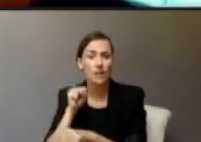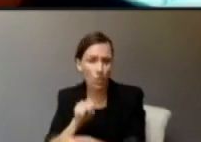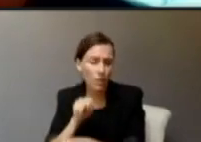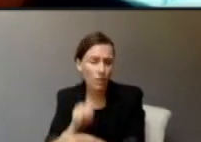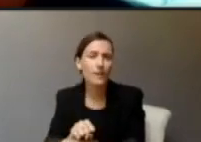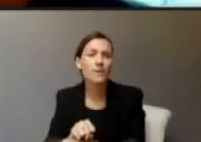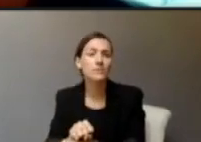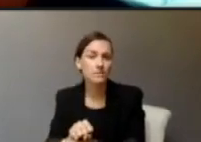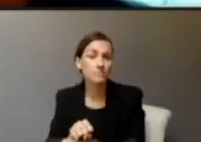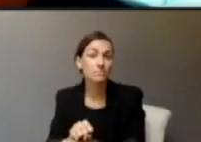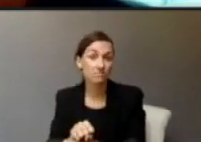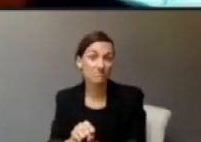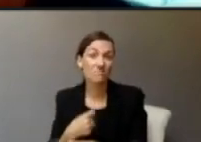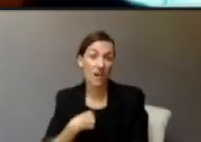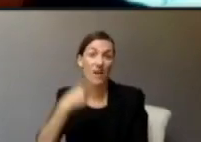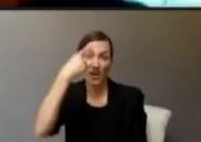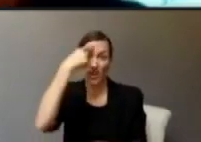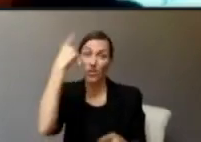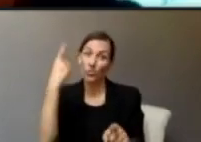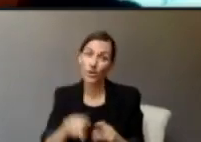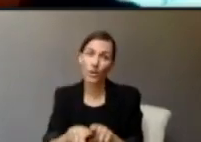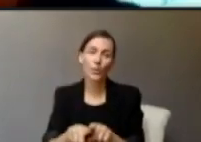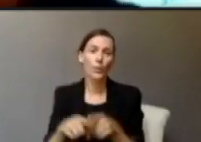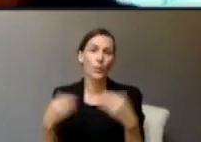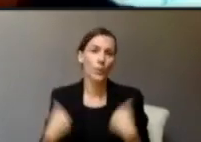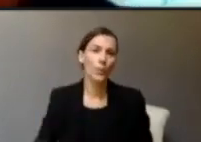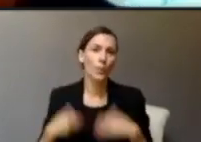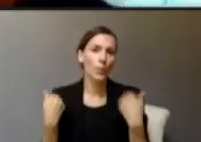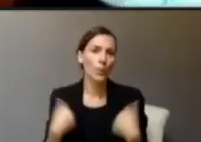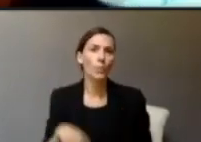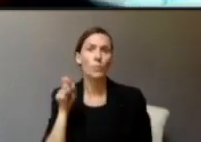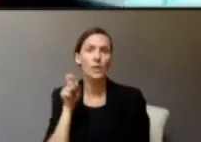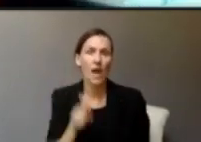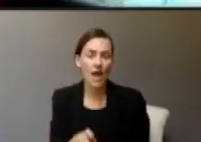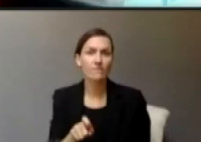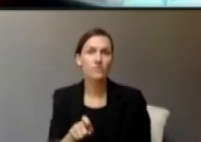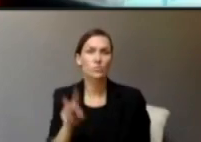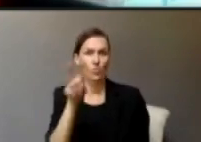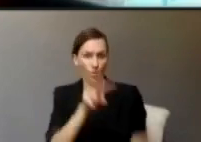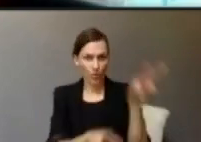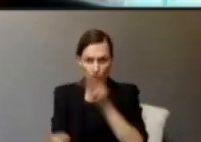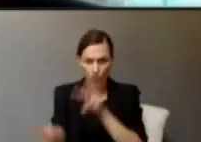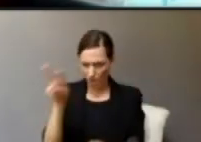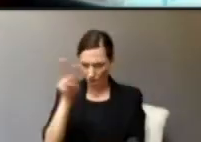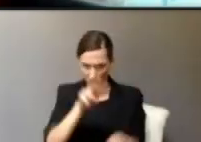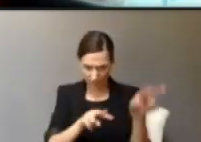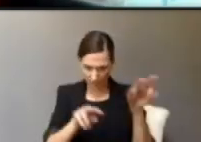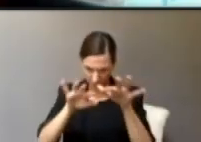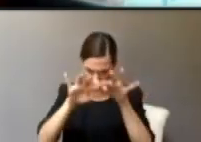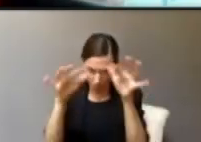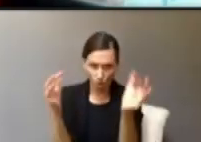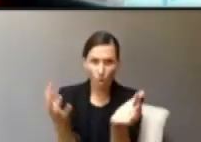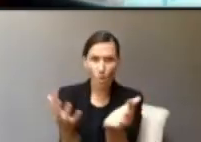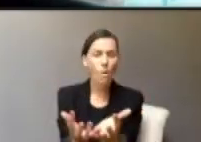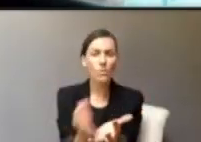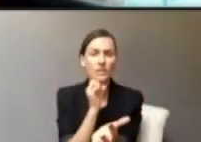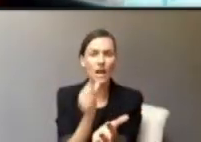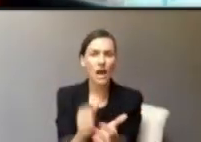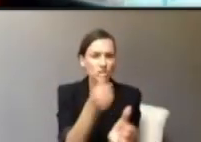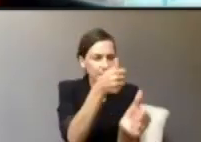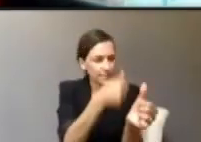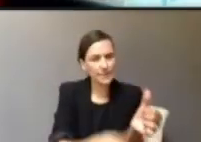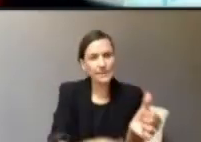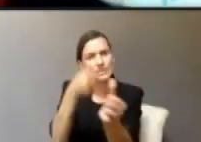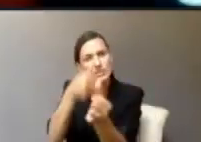I think I would totally agree that that's really one of the things that we really need to look at, is looking at this holistically rather than looking at just each domain